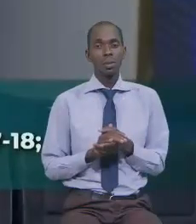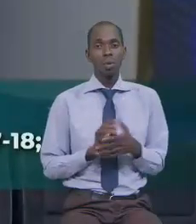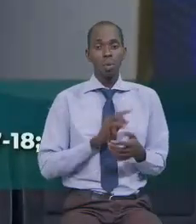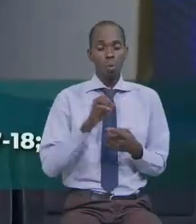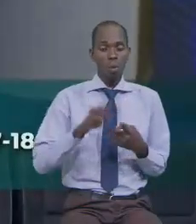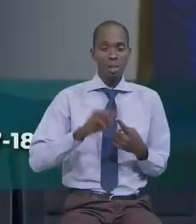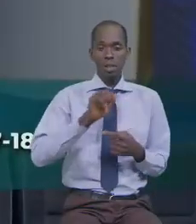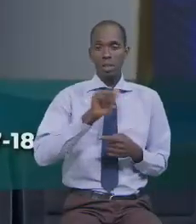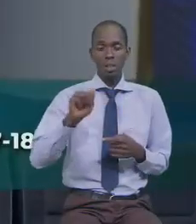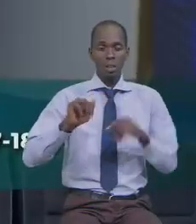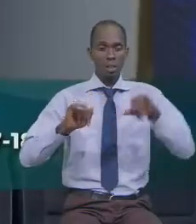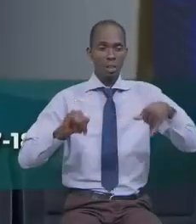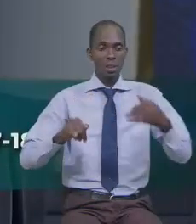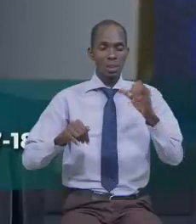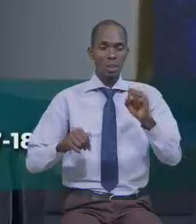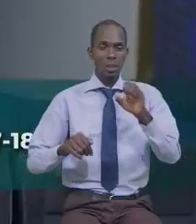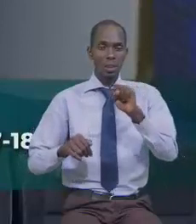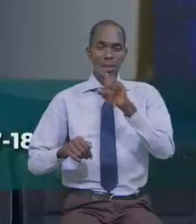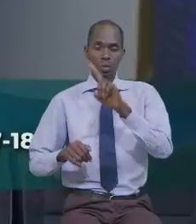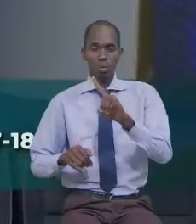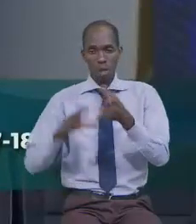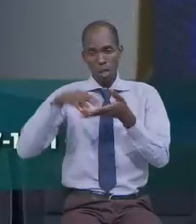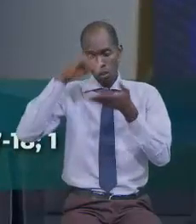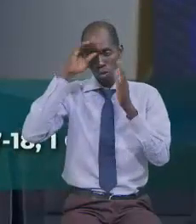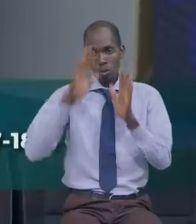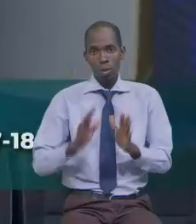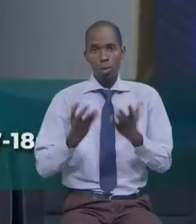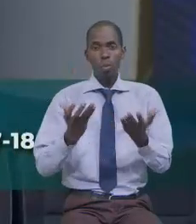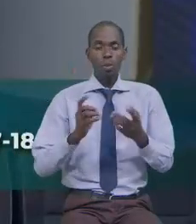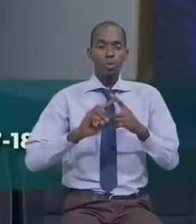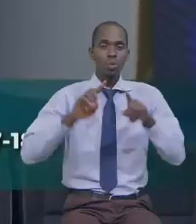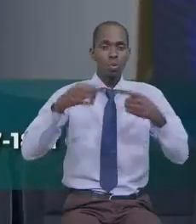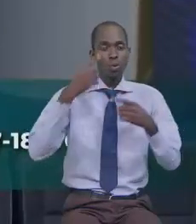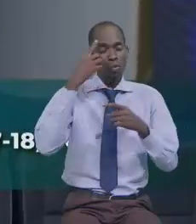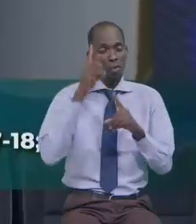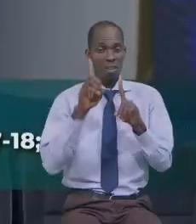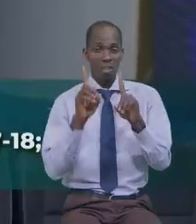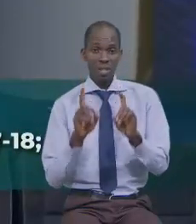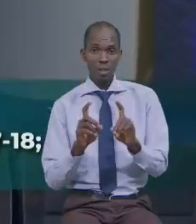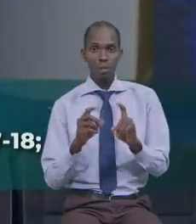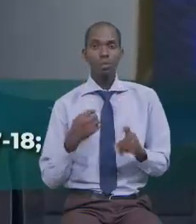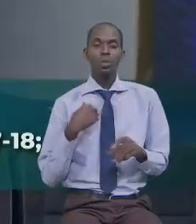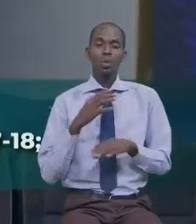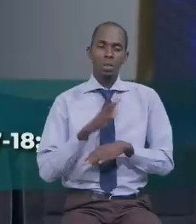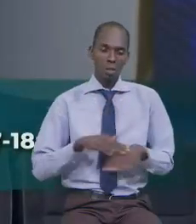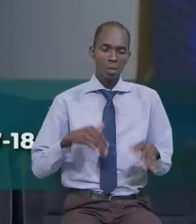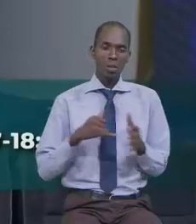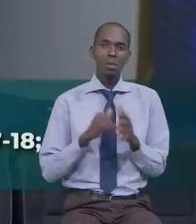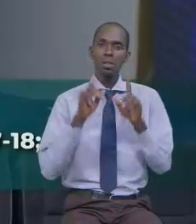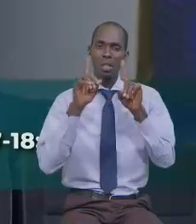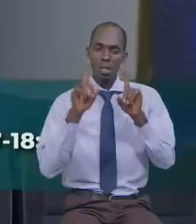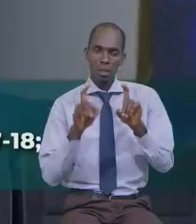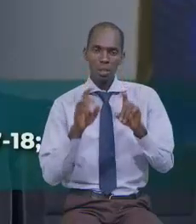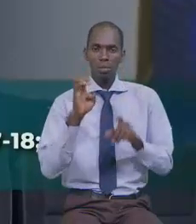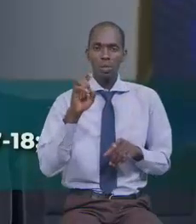JSS1 student wants to go for test, We call it exam. And when